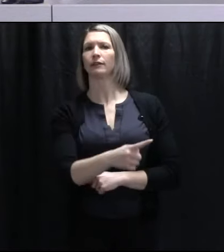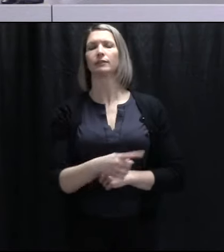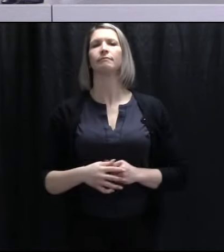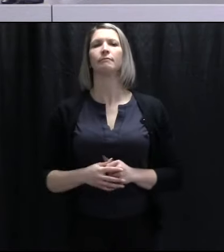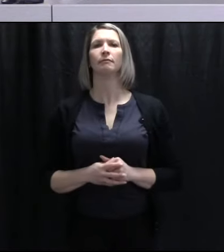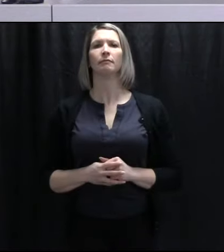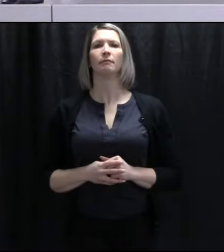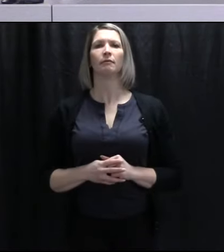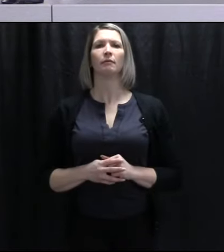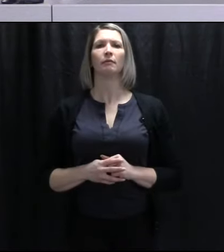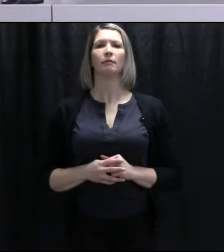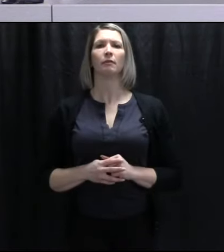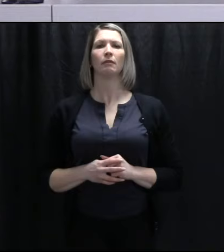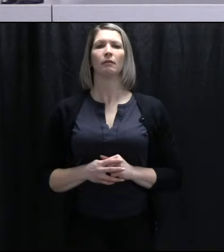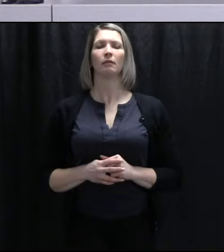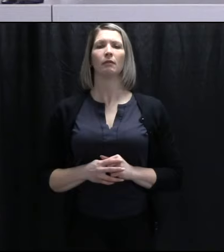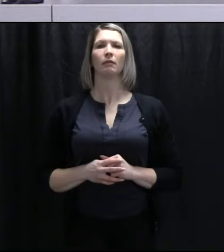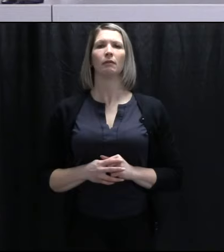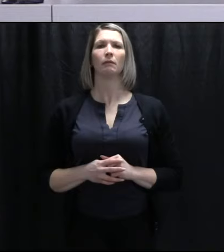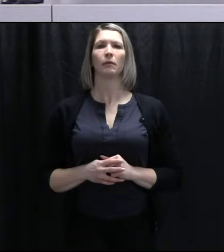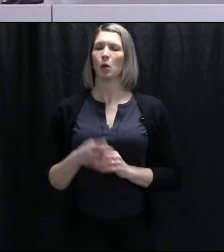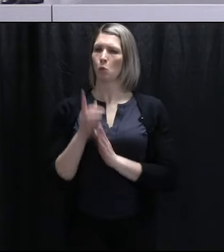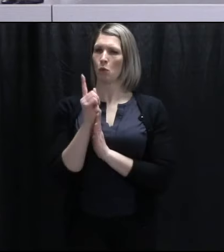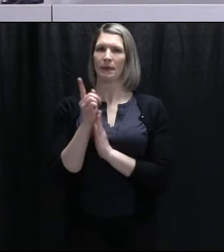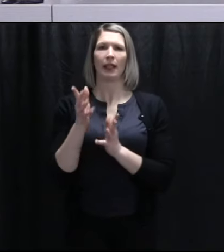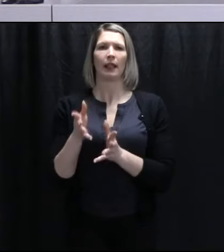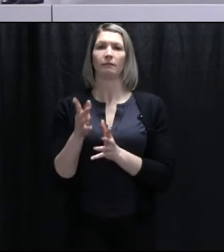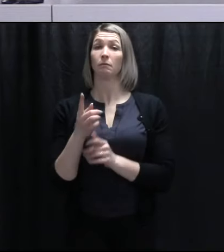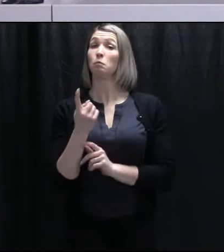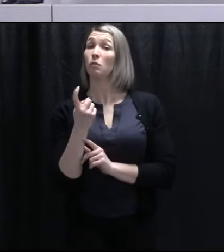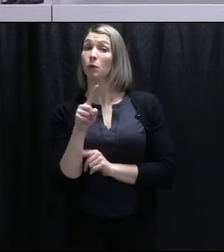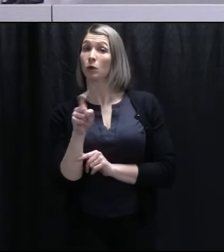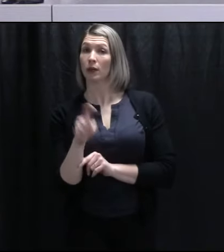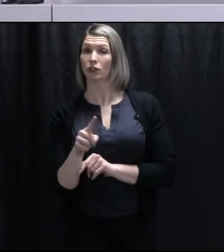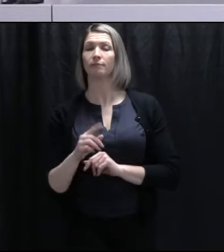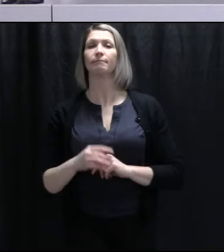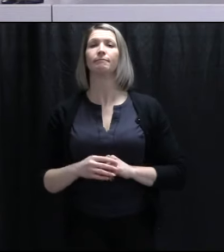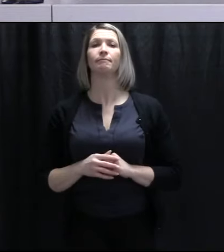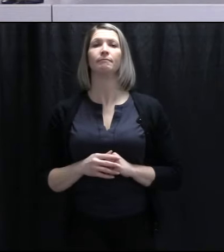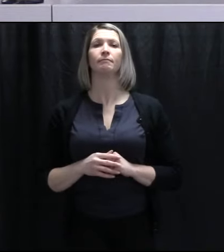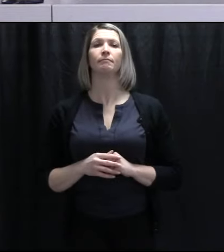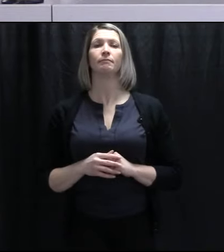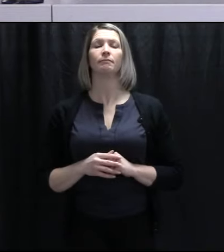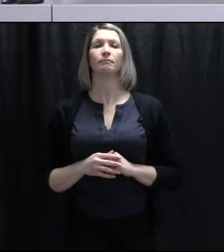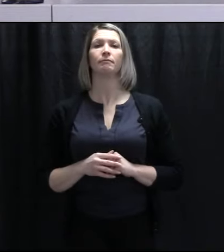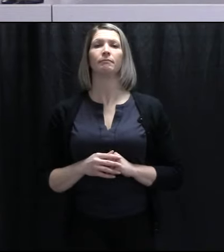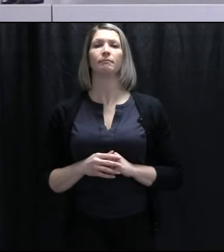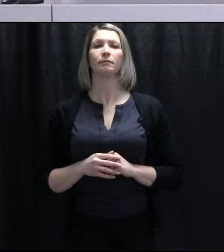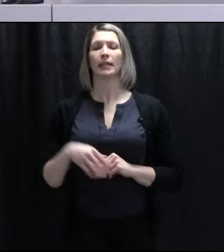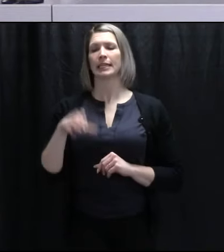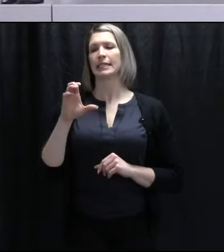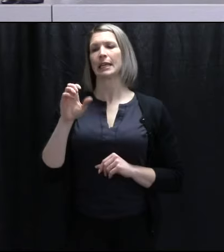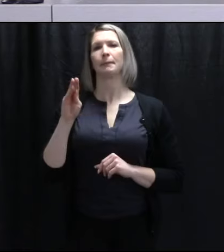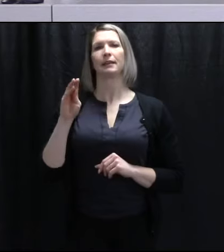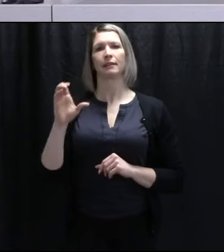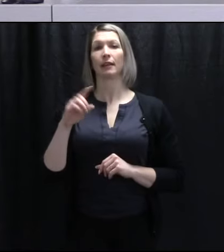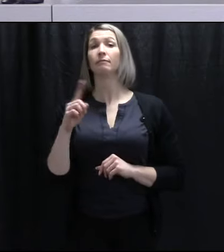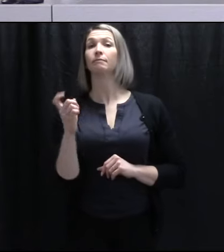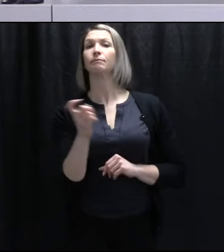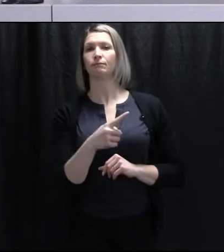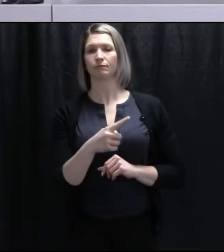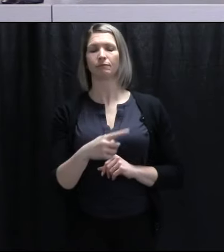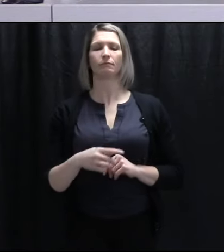Okay, if Peter has a further question, we'll take it. We just have 1 minute. Hey, question for you. A lot of workers are